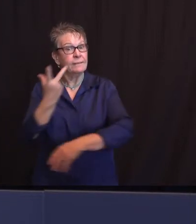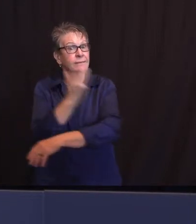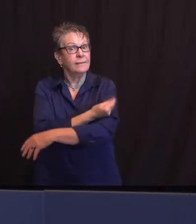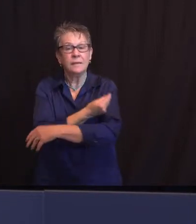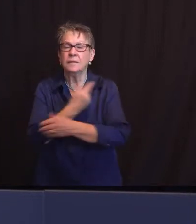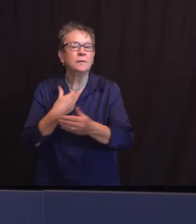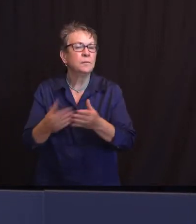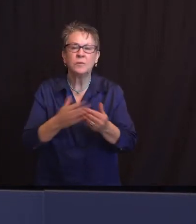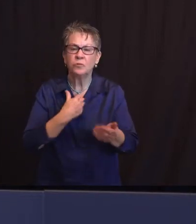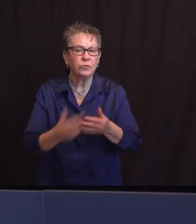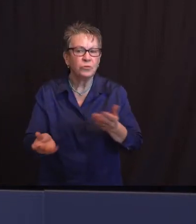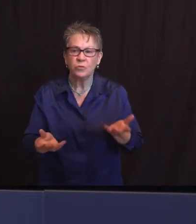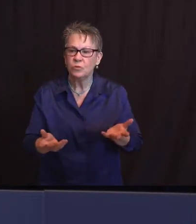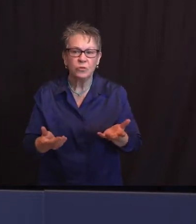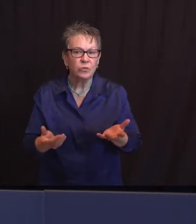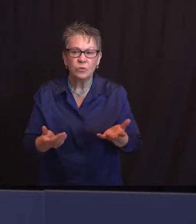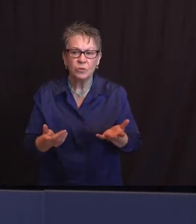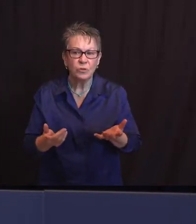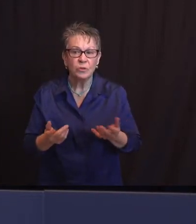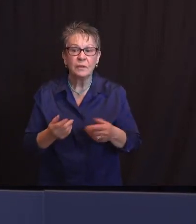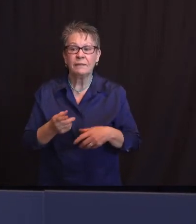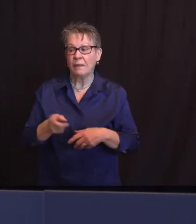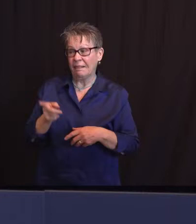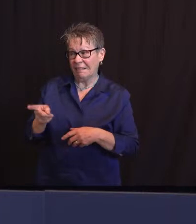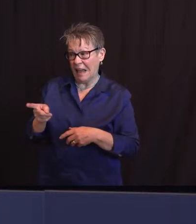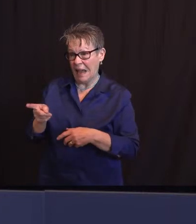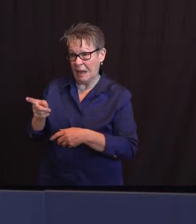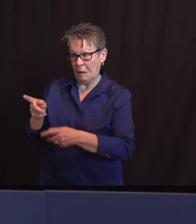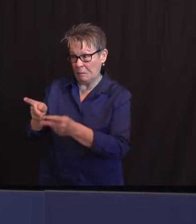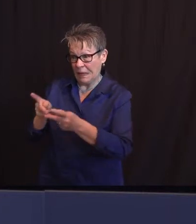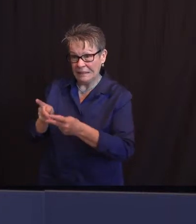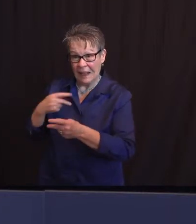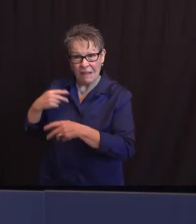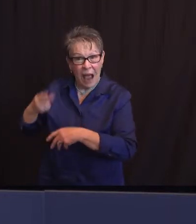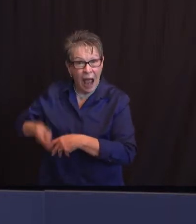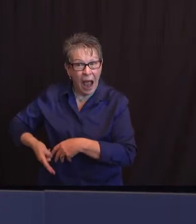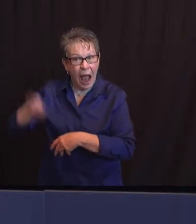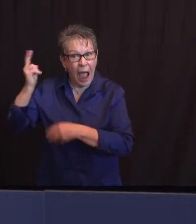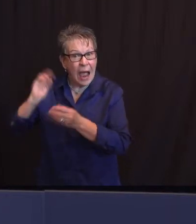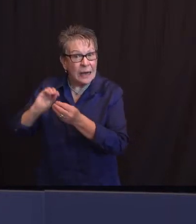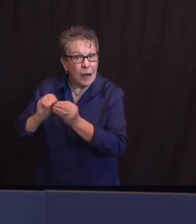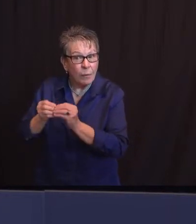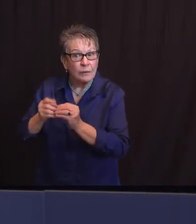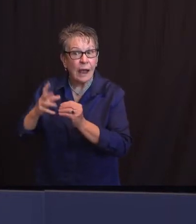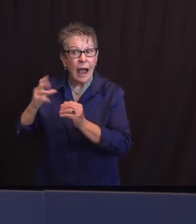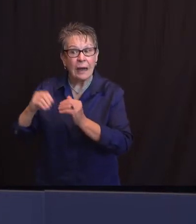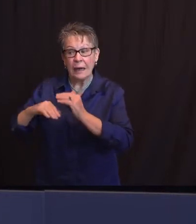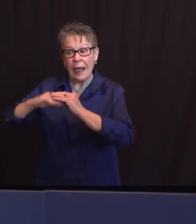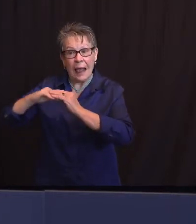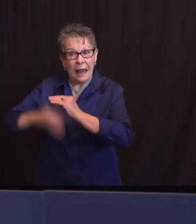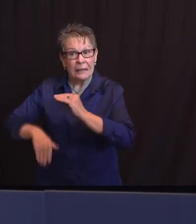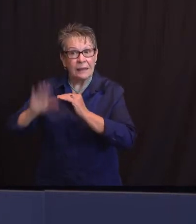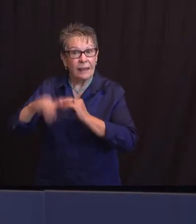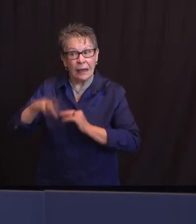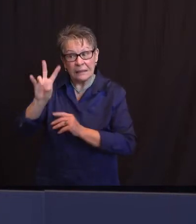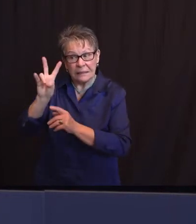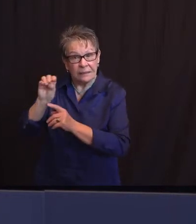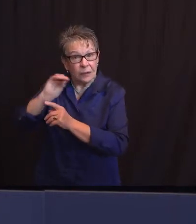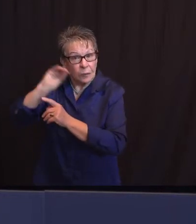than 70% of the facility residents have been vaccinated, only those residents who have been